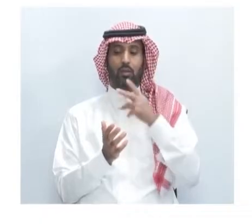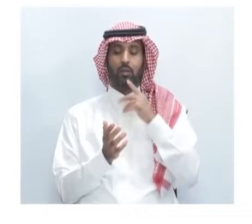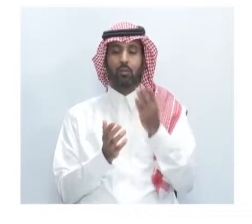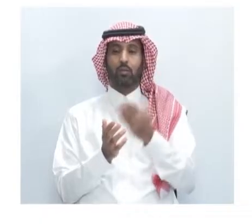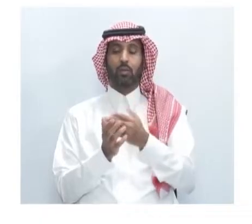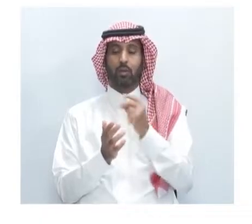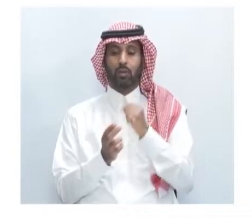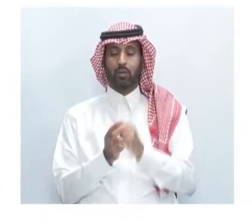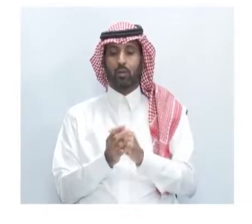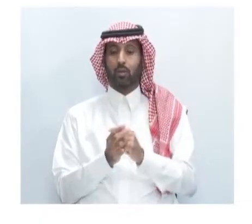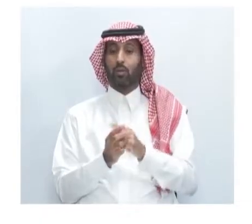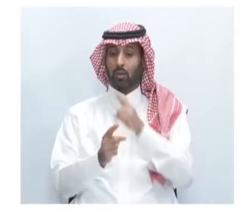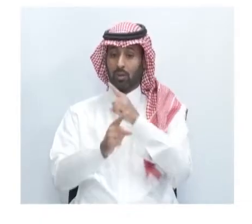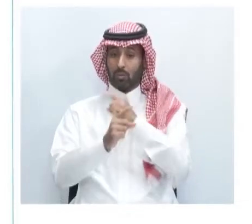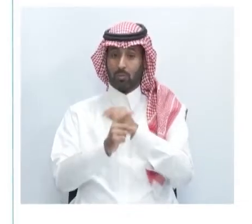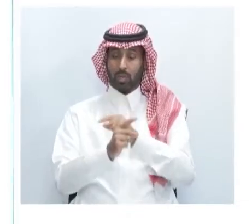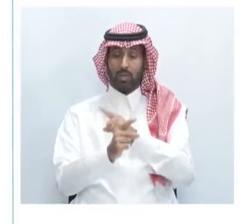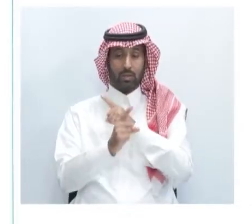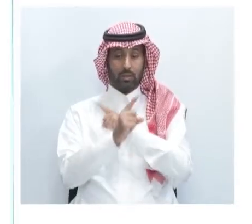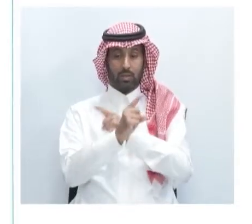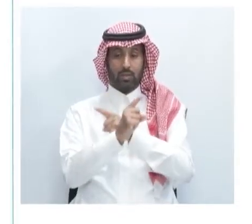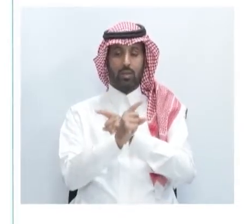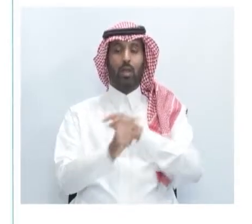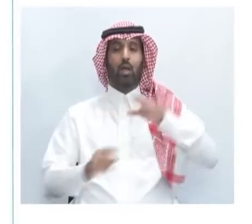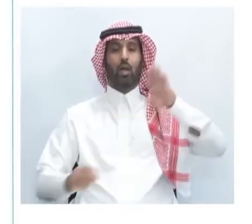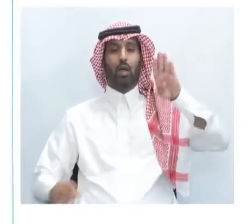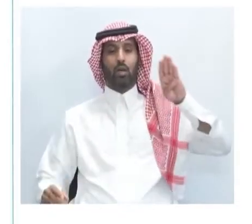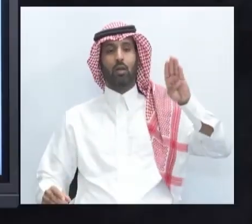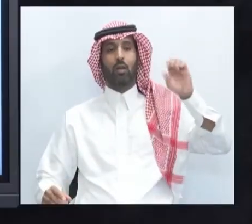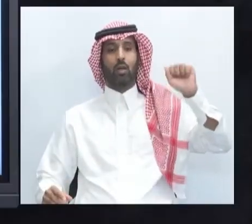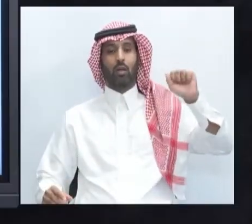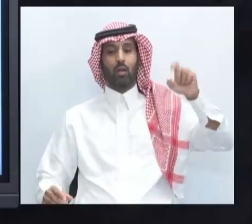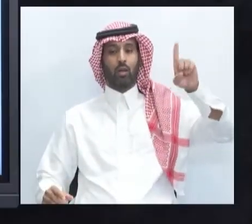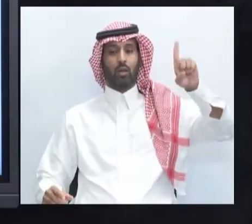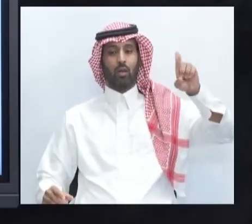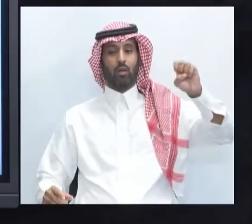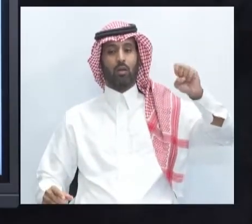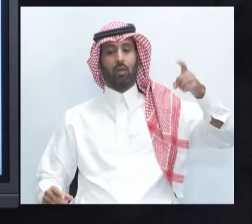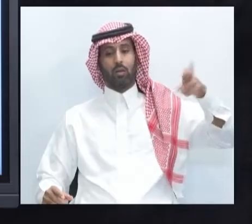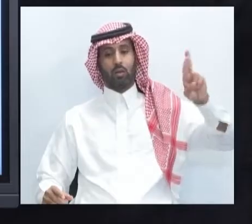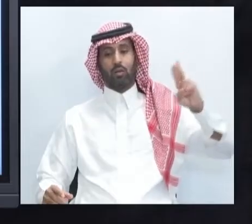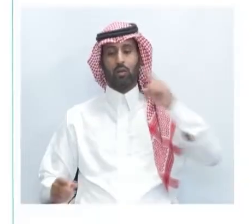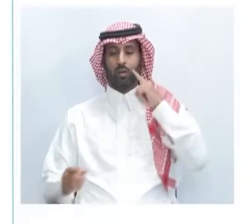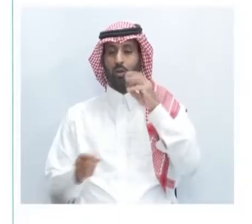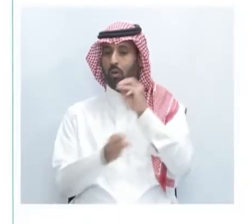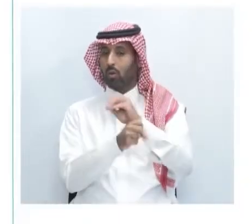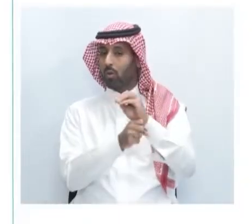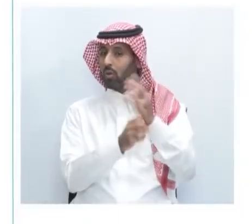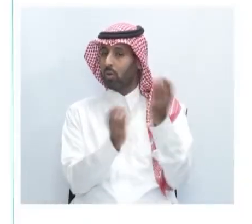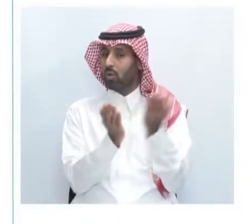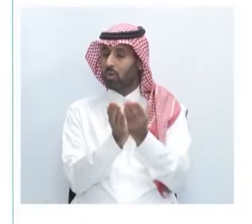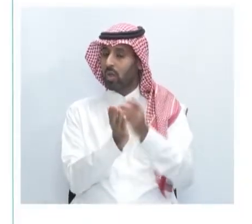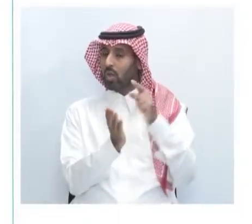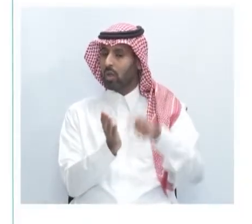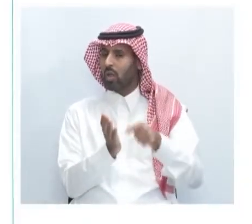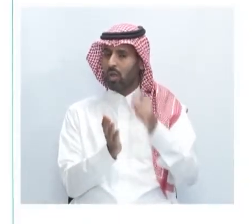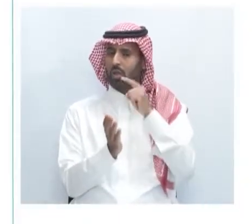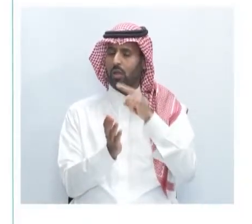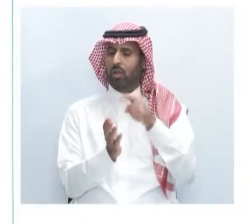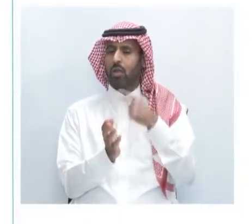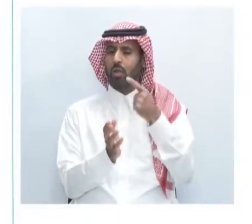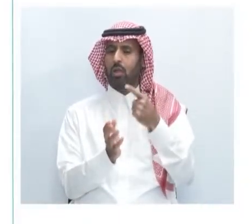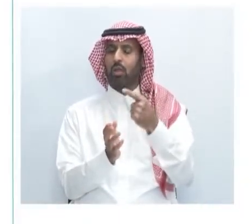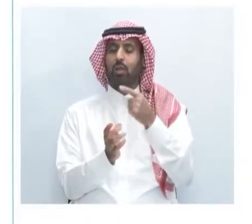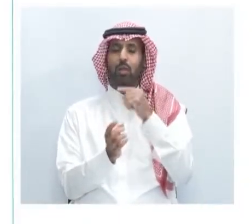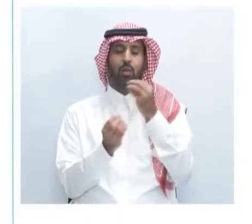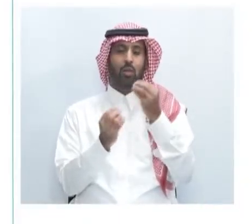Suedan, with me teacher Saleh Al-Ajan. Okay, what you will learn today? Okay, you will learn how to act out as